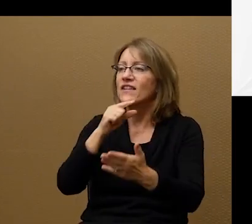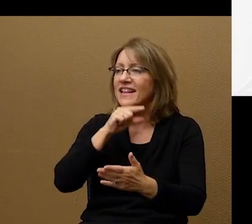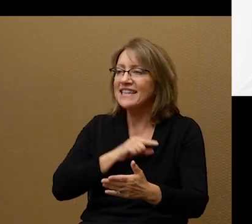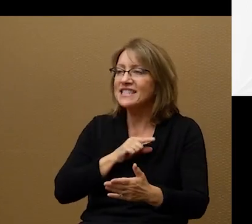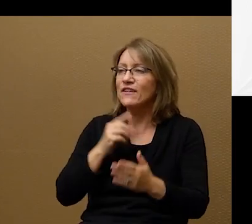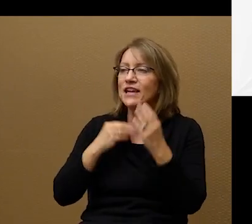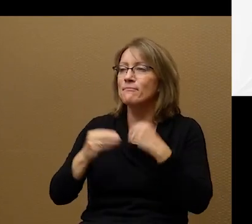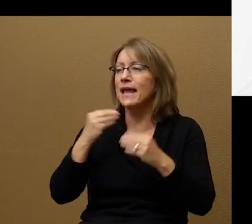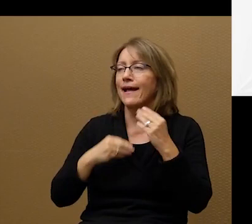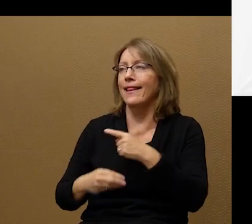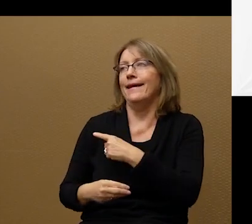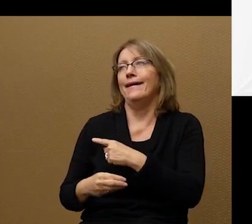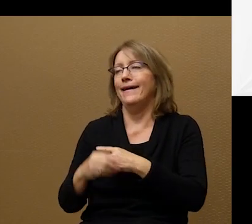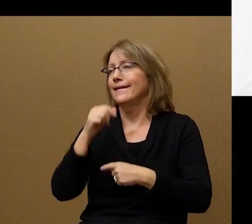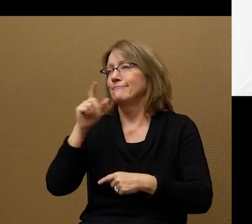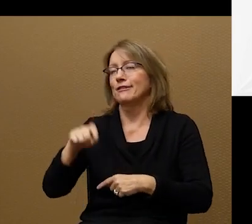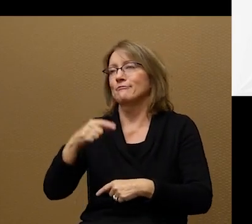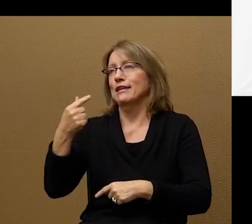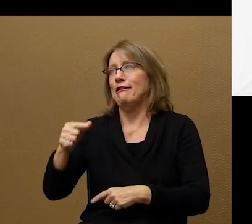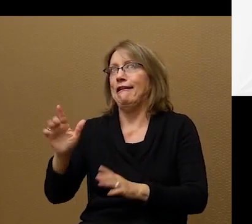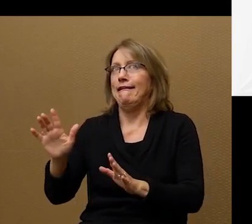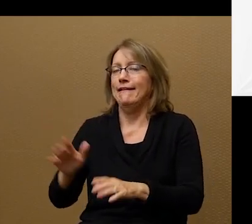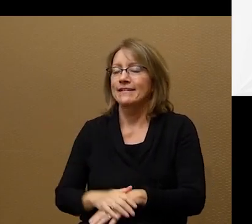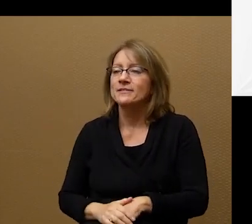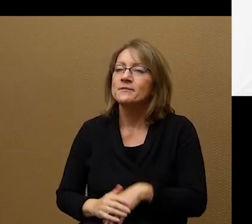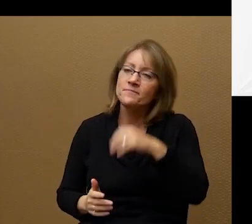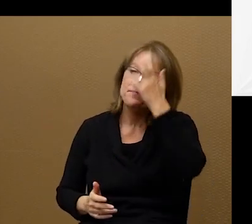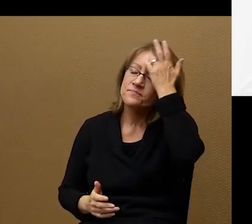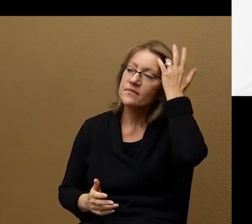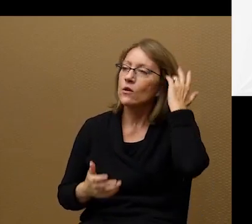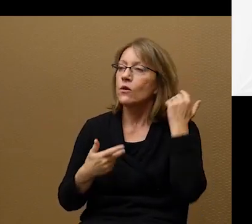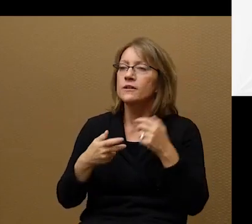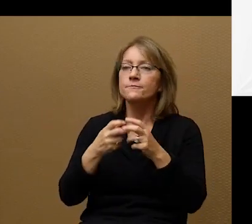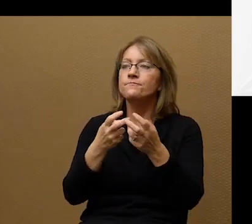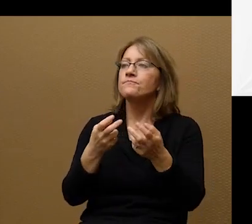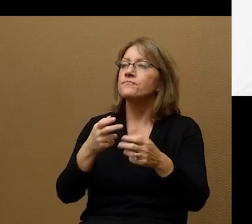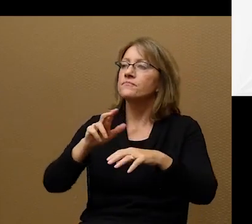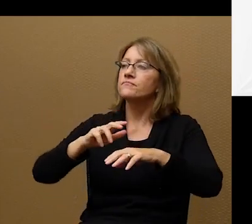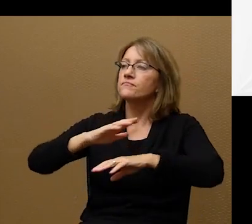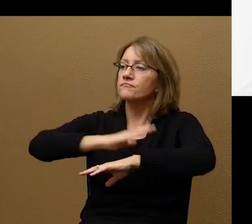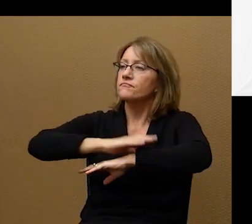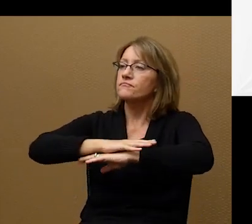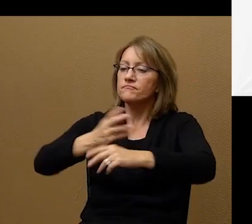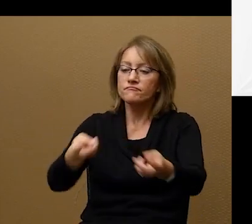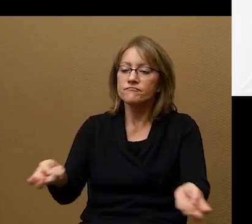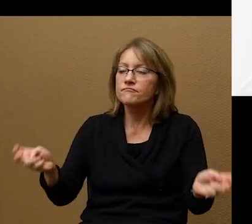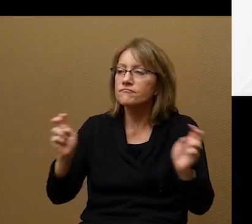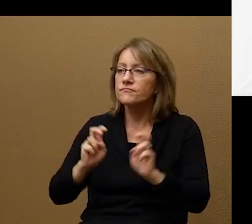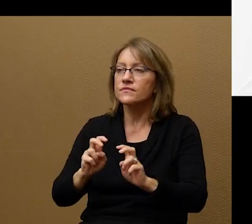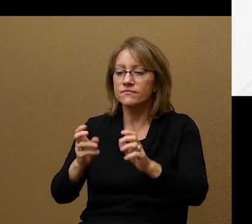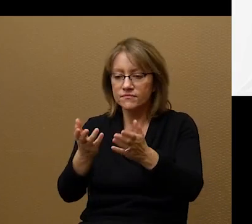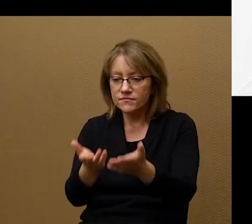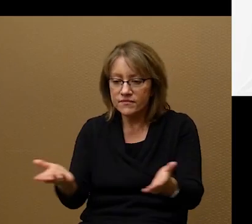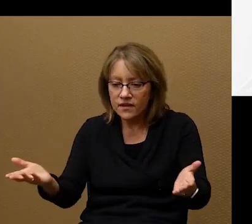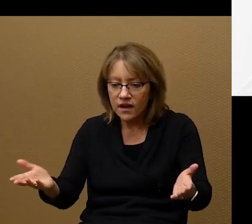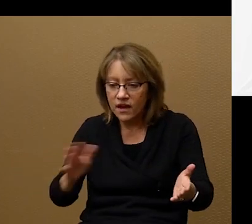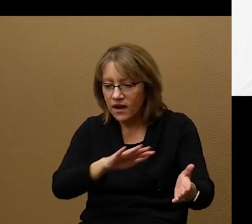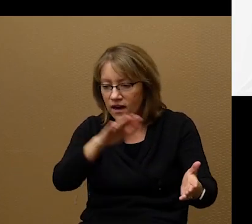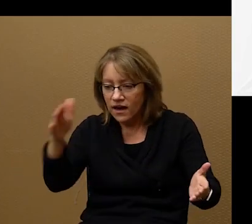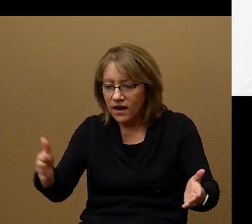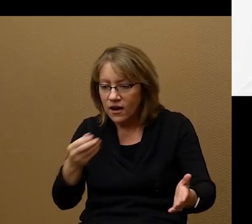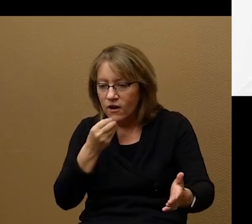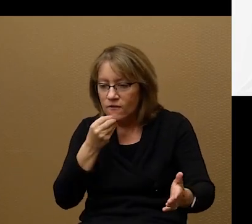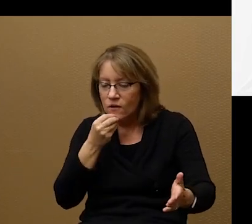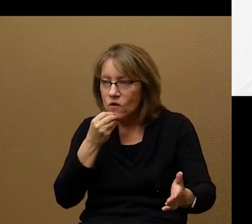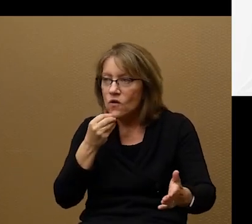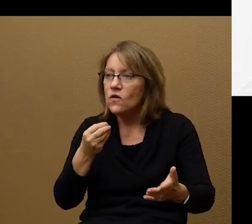So when we're sitting at Thanksgiving and there's a beautiful platter of food and we can smell it, we can see it, we hear